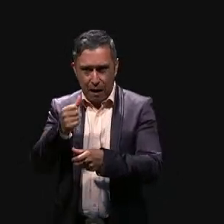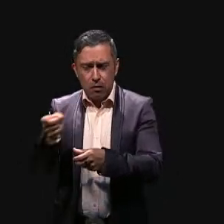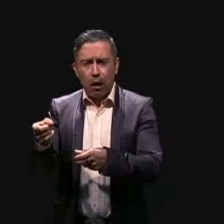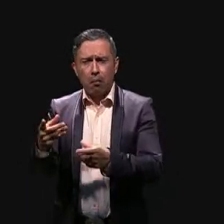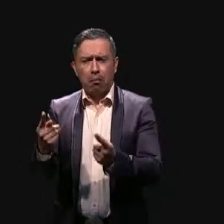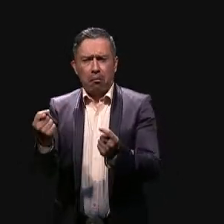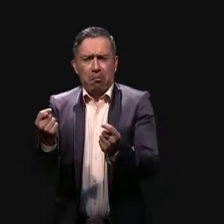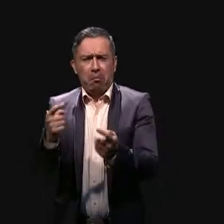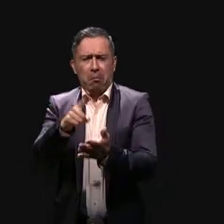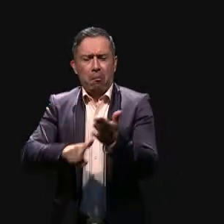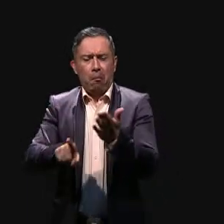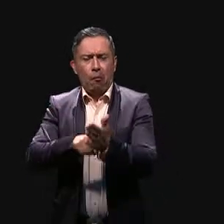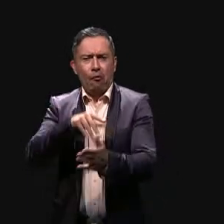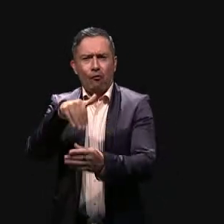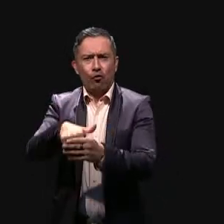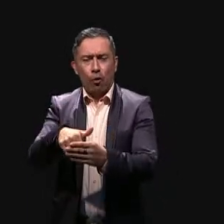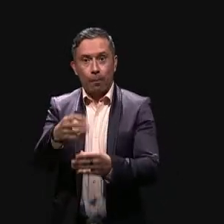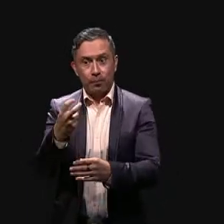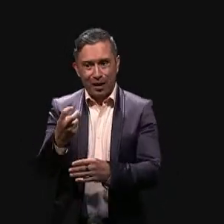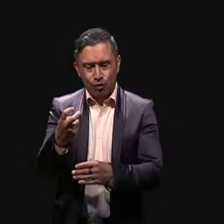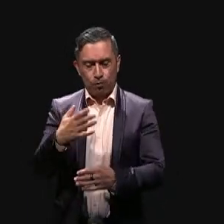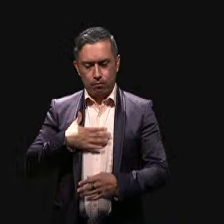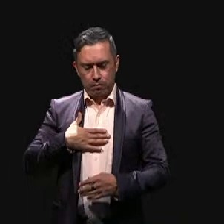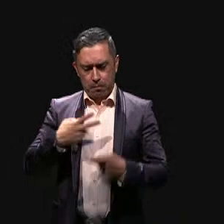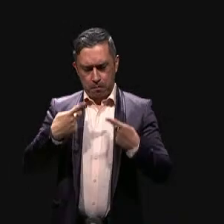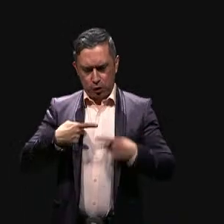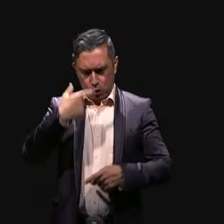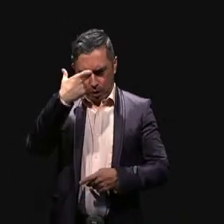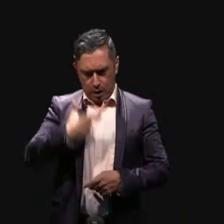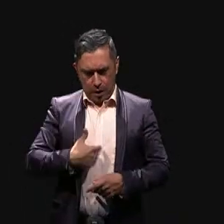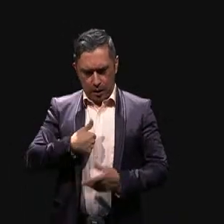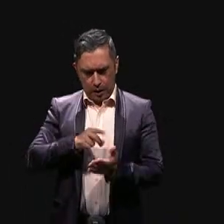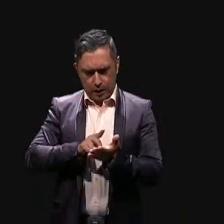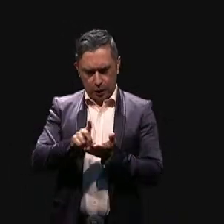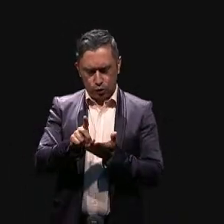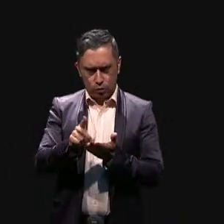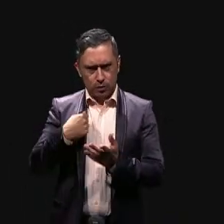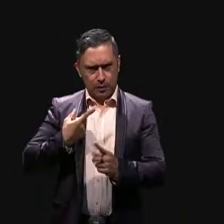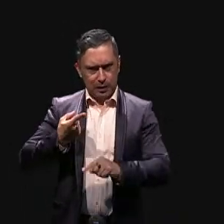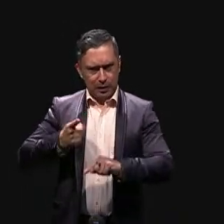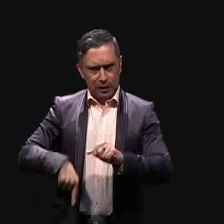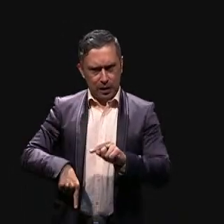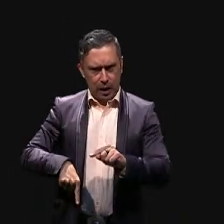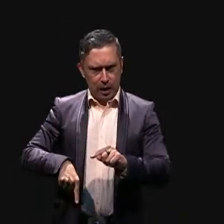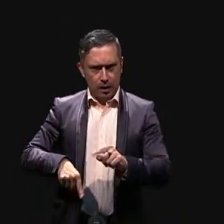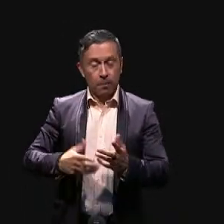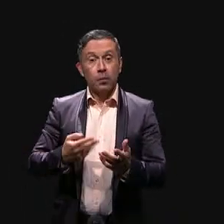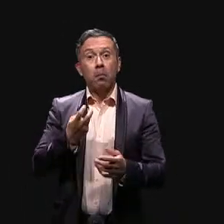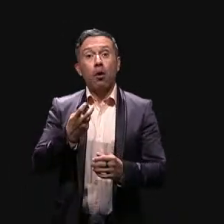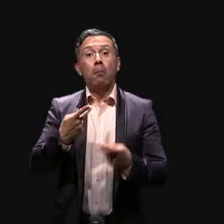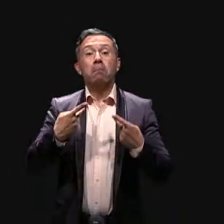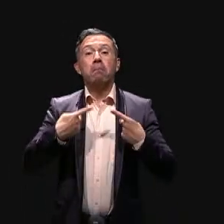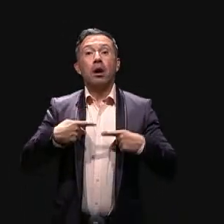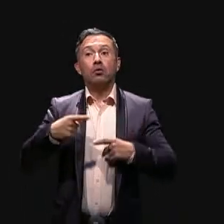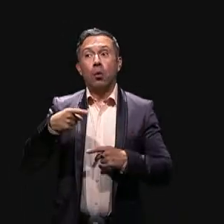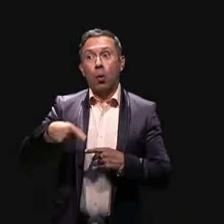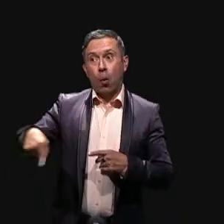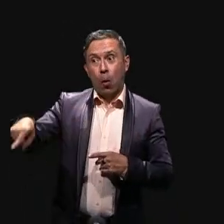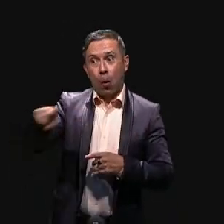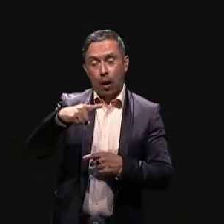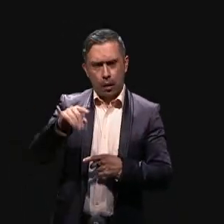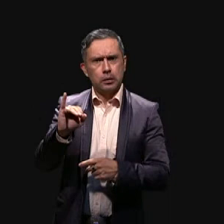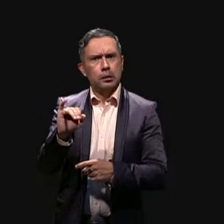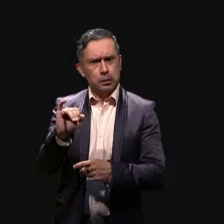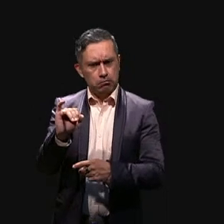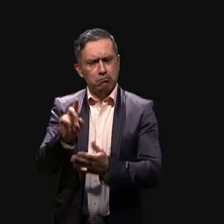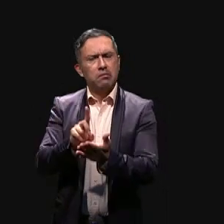we restrict the vote such that eligible citizens can't participate, that is just as problematic to the health